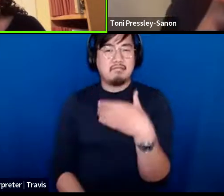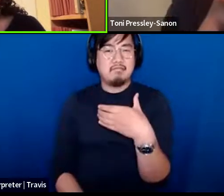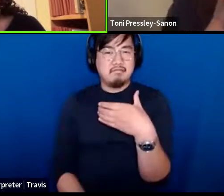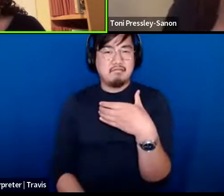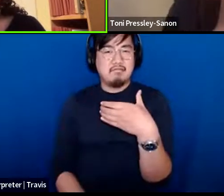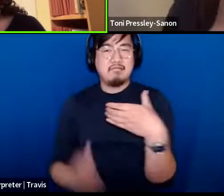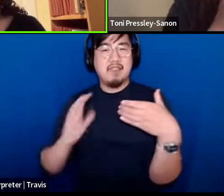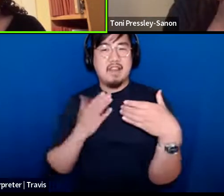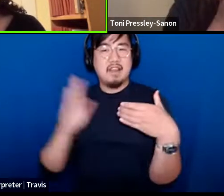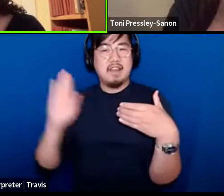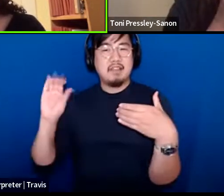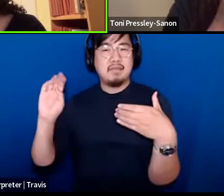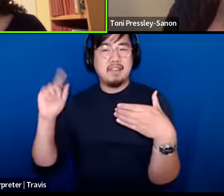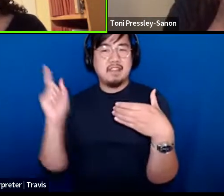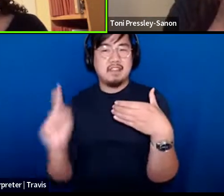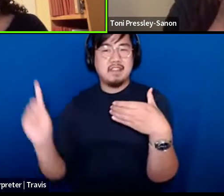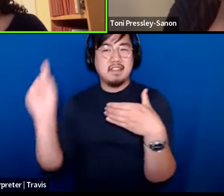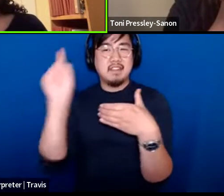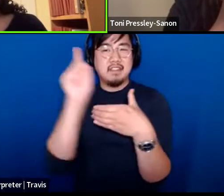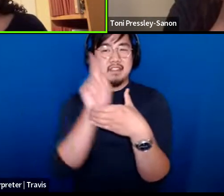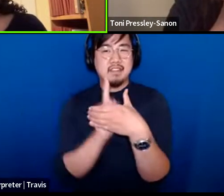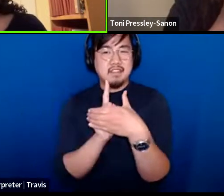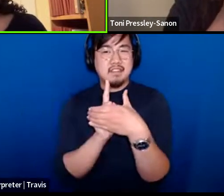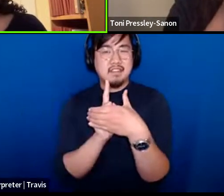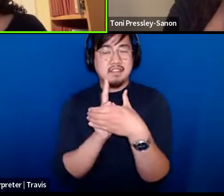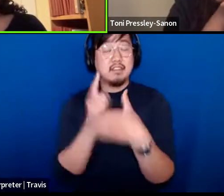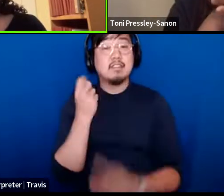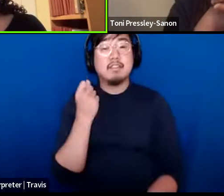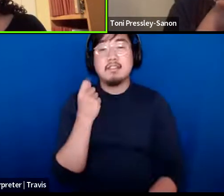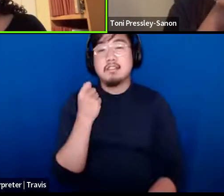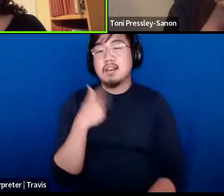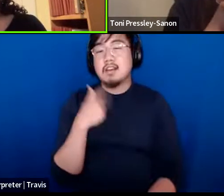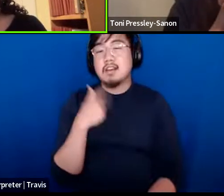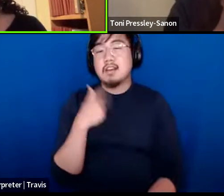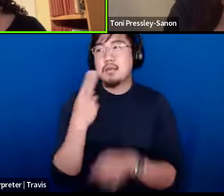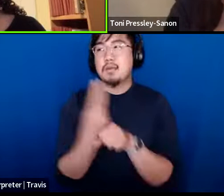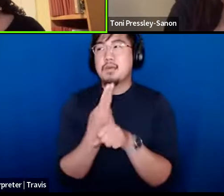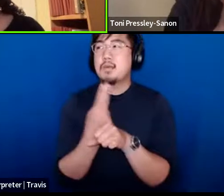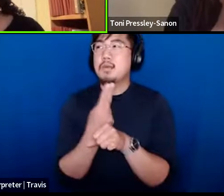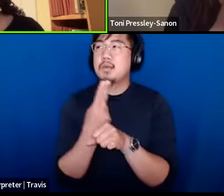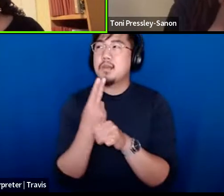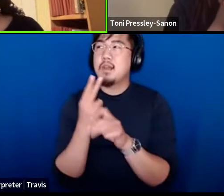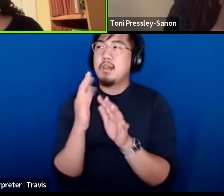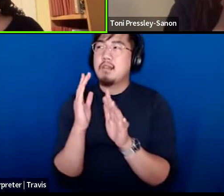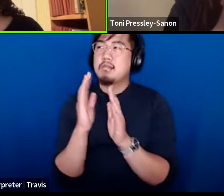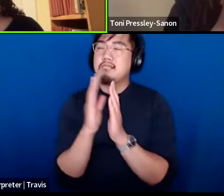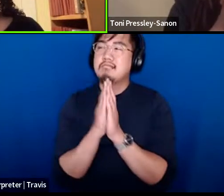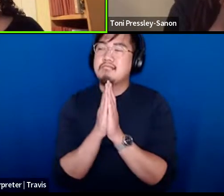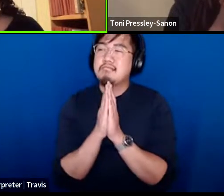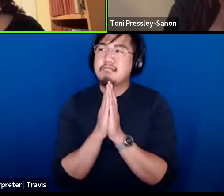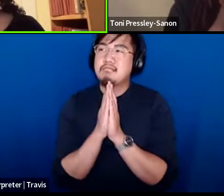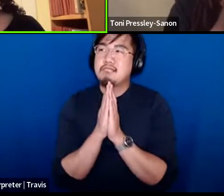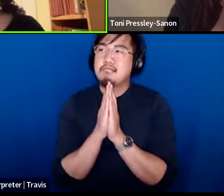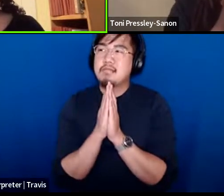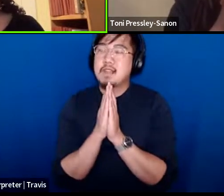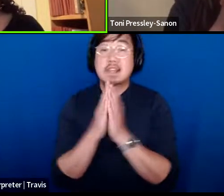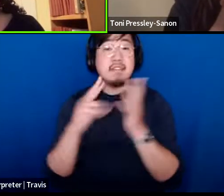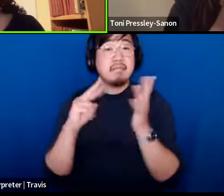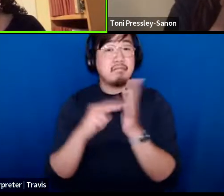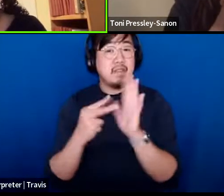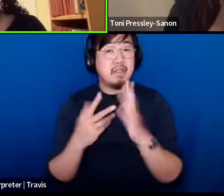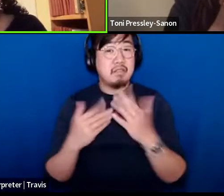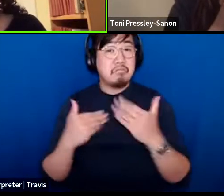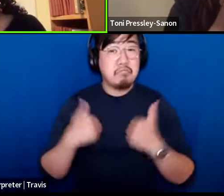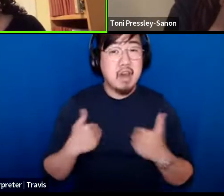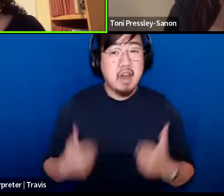being. I am not using it in such a way of implying separation as much